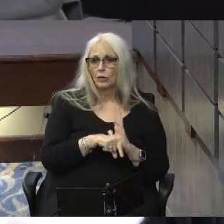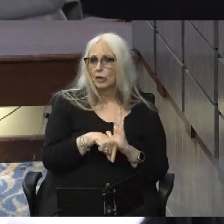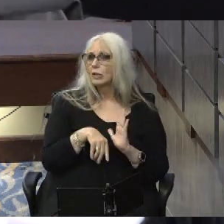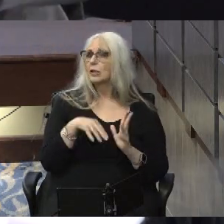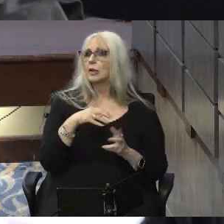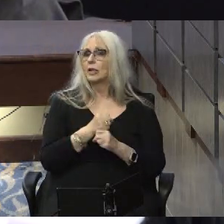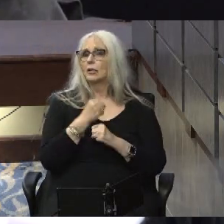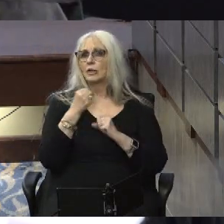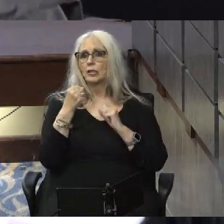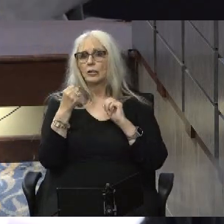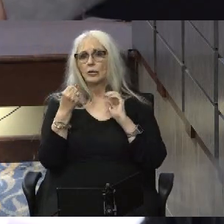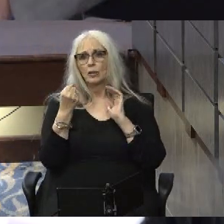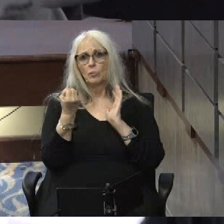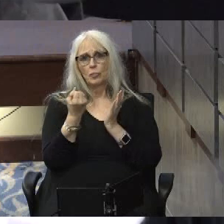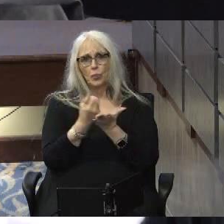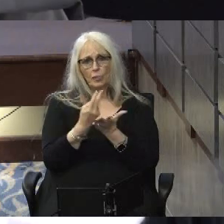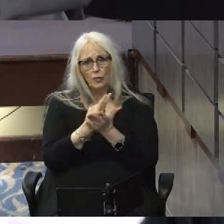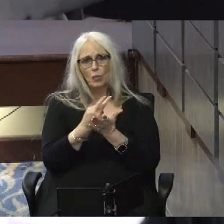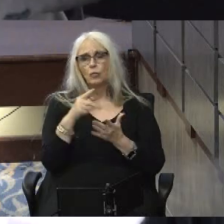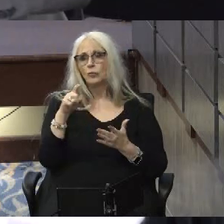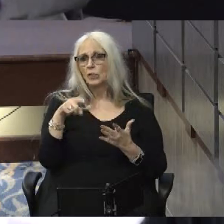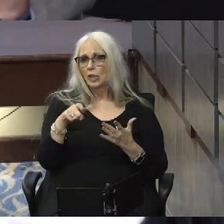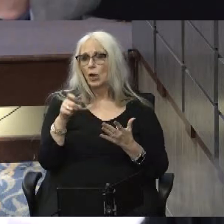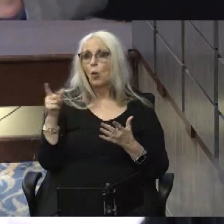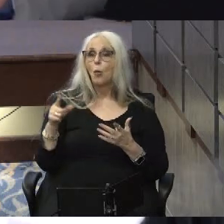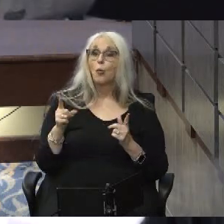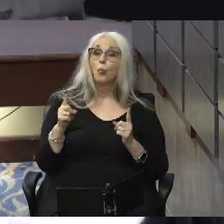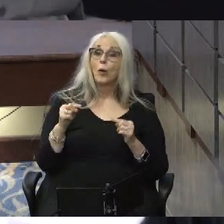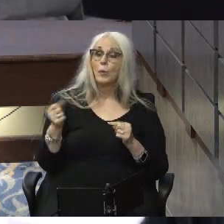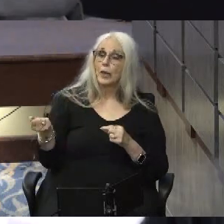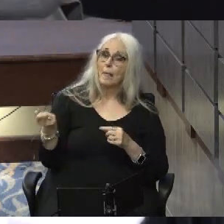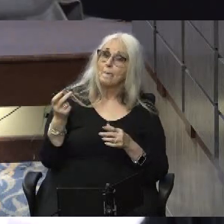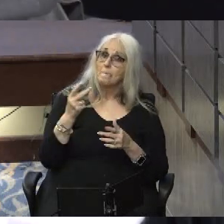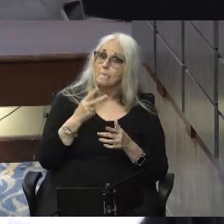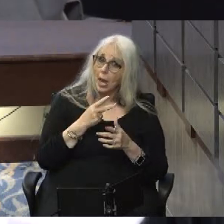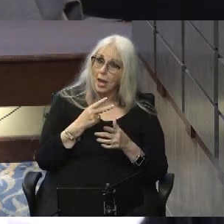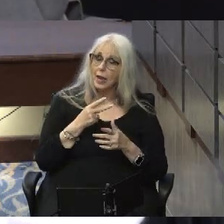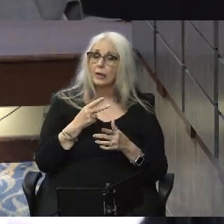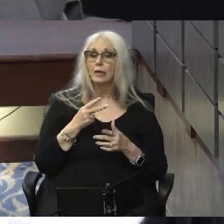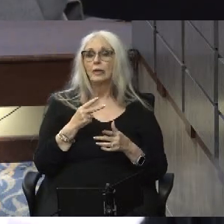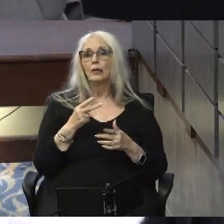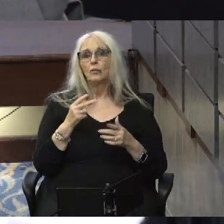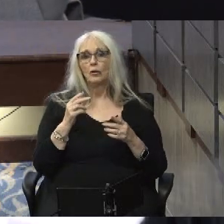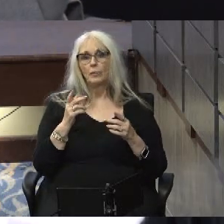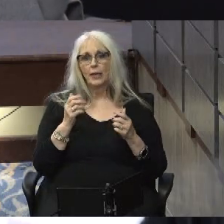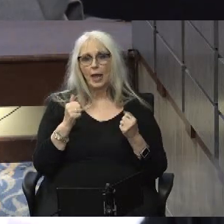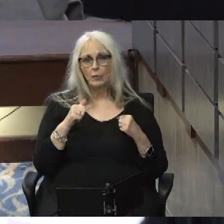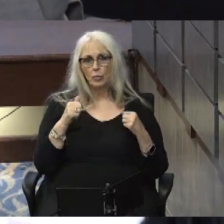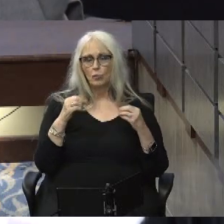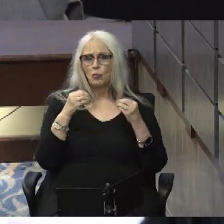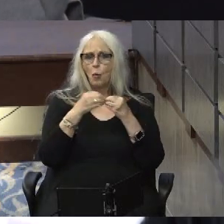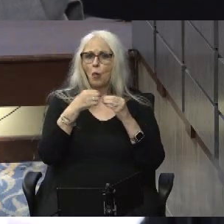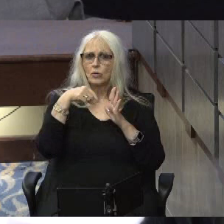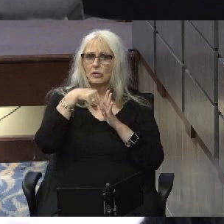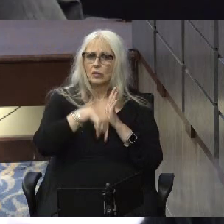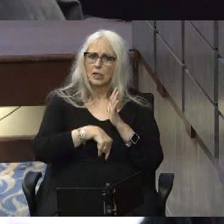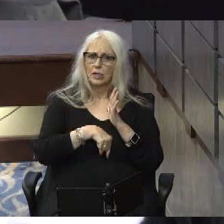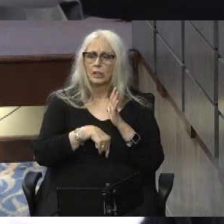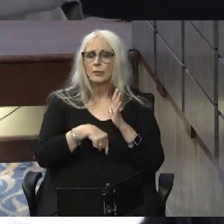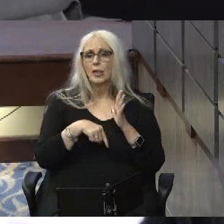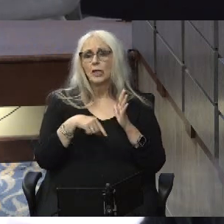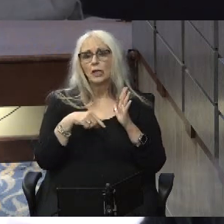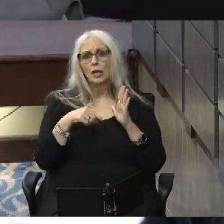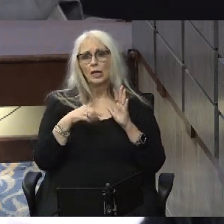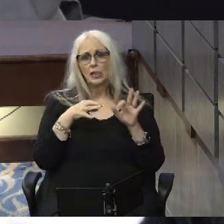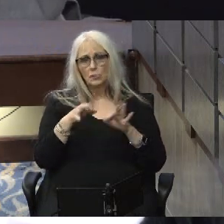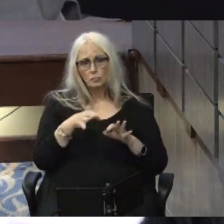need. As we start coming back to you, we'll have fleshed out each one of these historical elements in much more detail. And then if